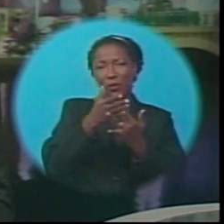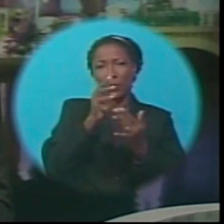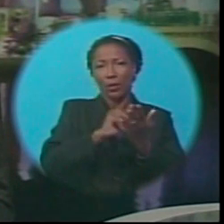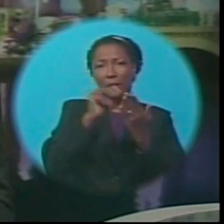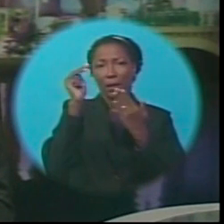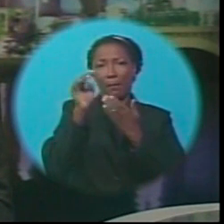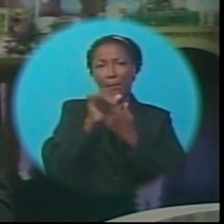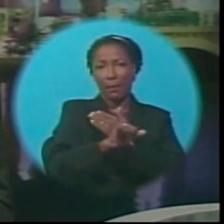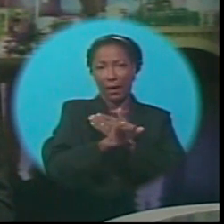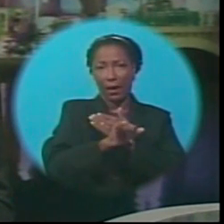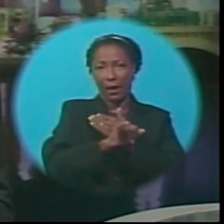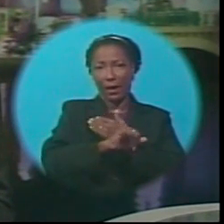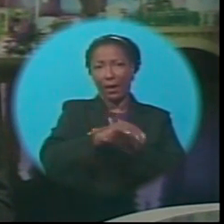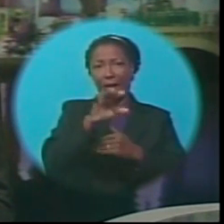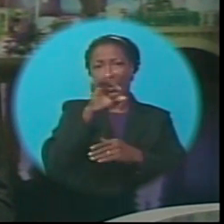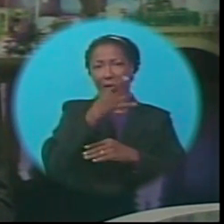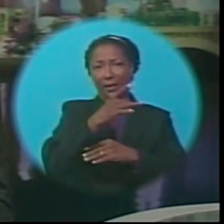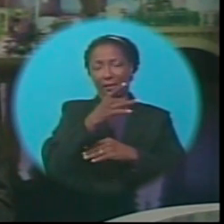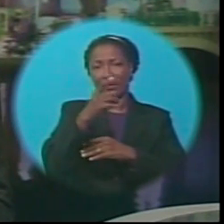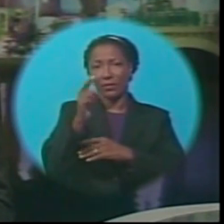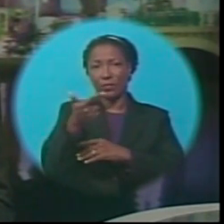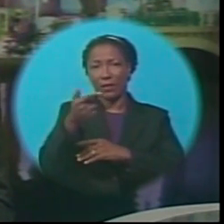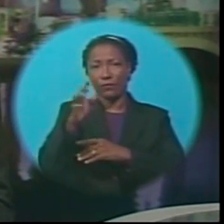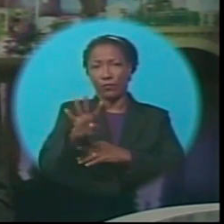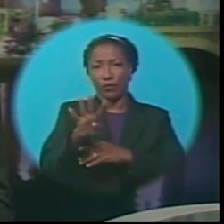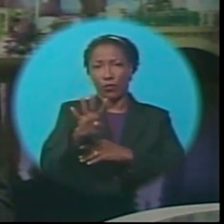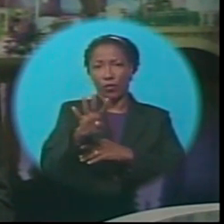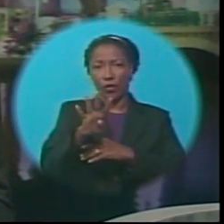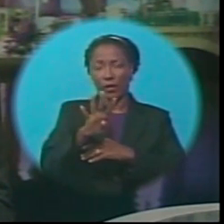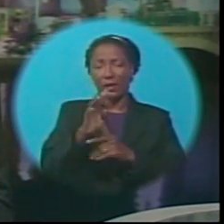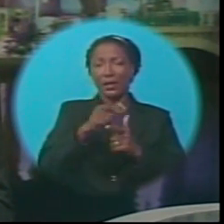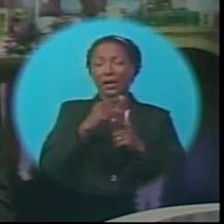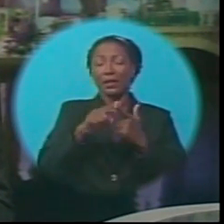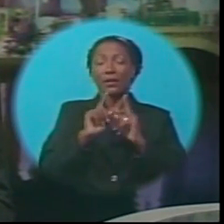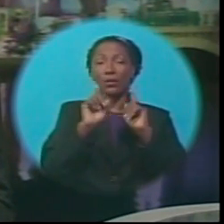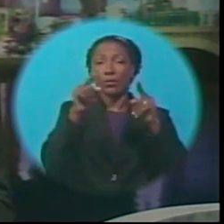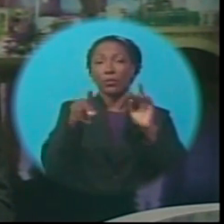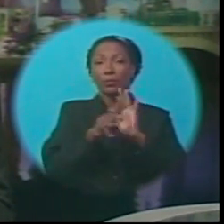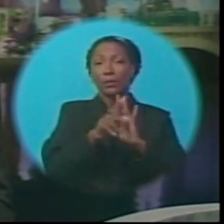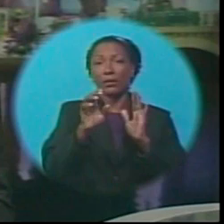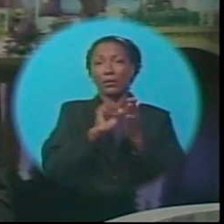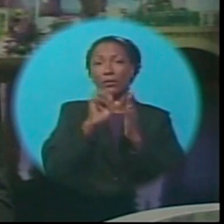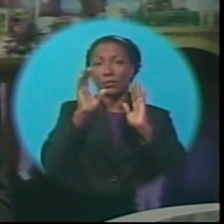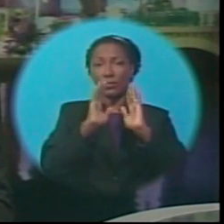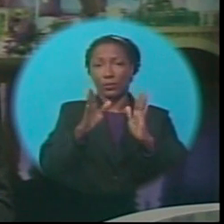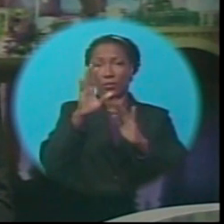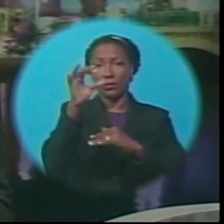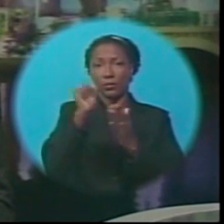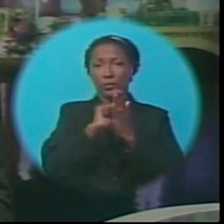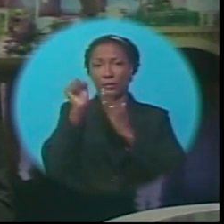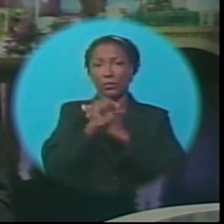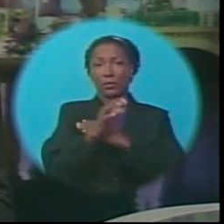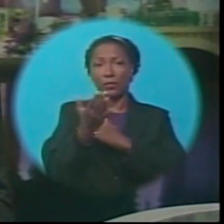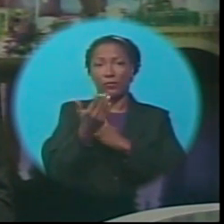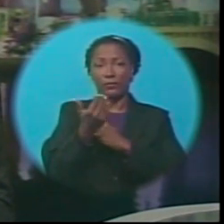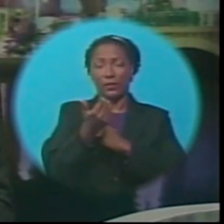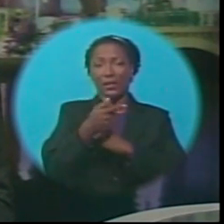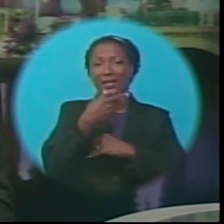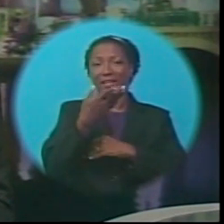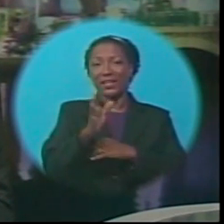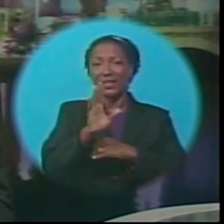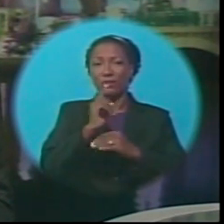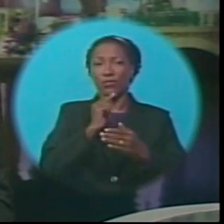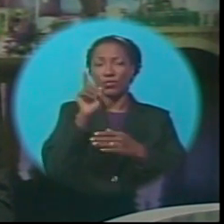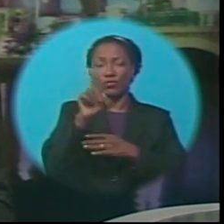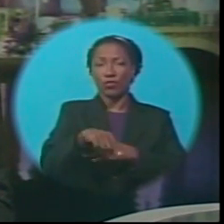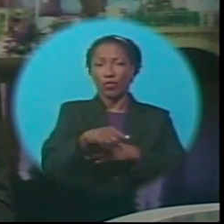to court on September the 15th. The 30-year-old was also given 2-year sentences for possession and cultivation of cannabis, and